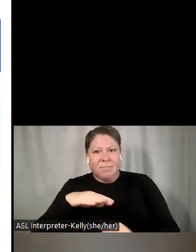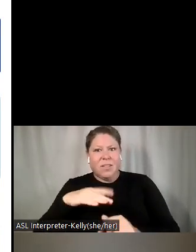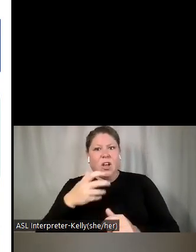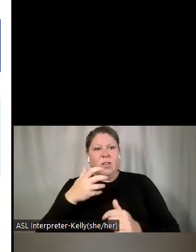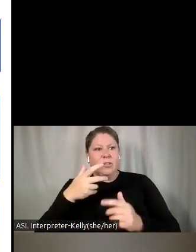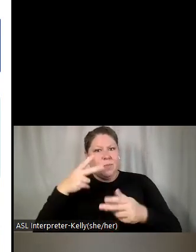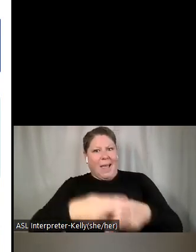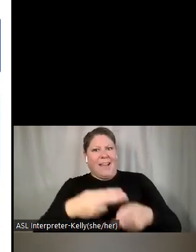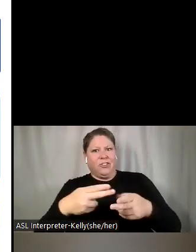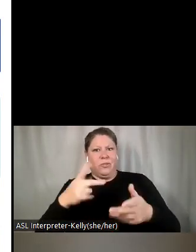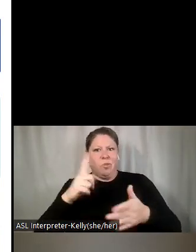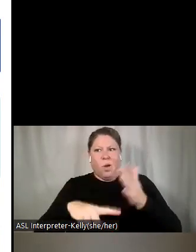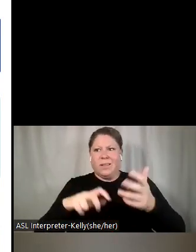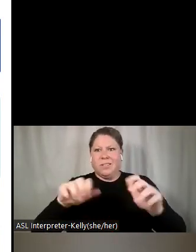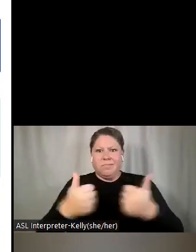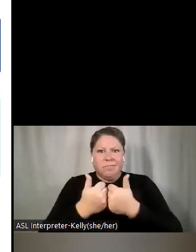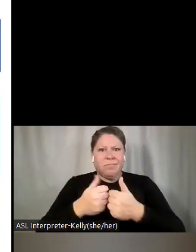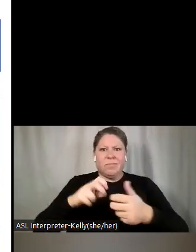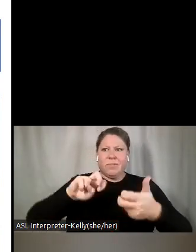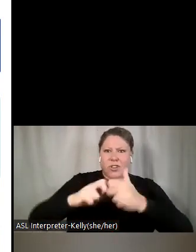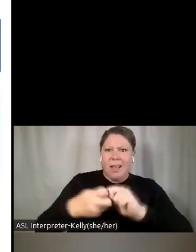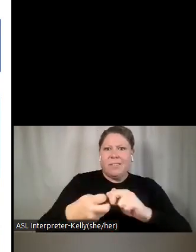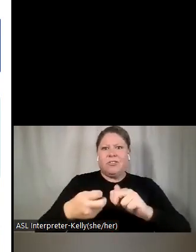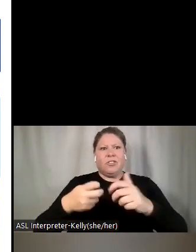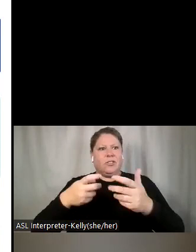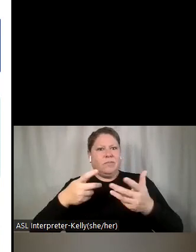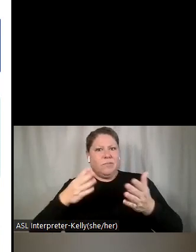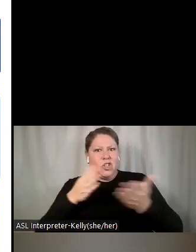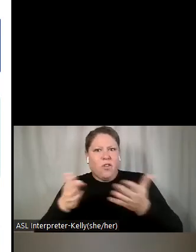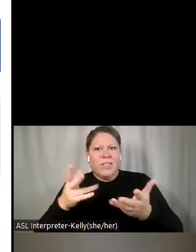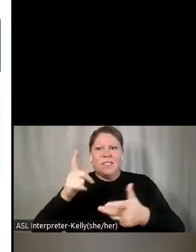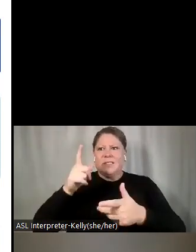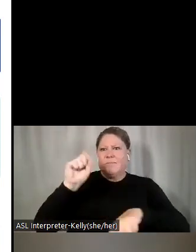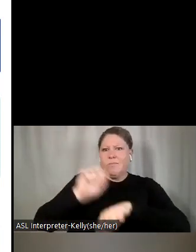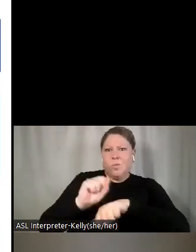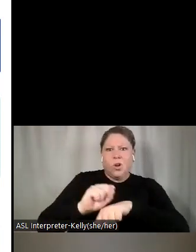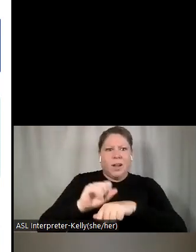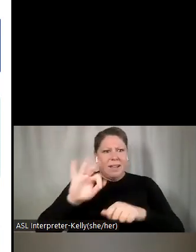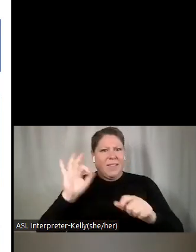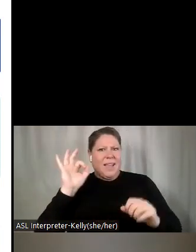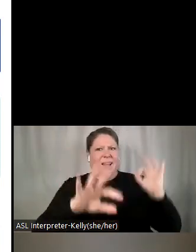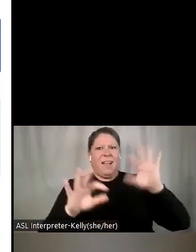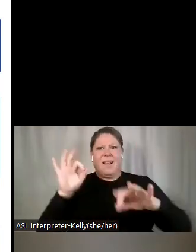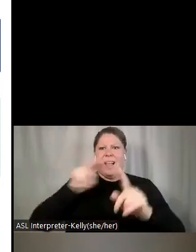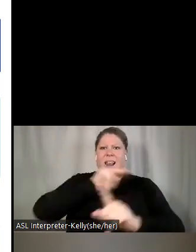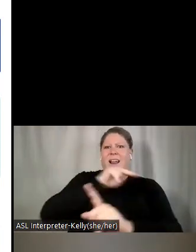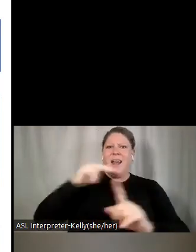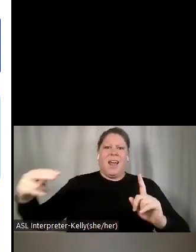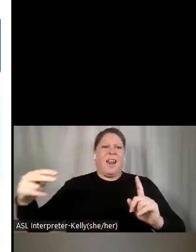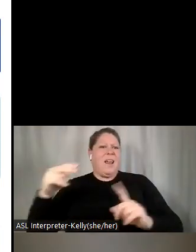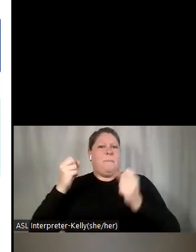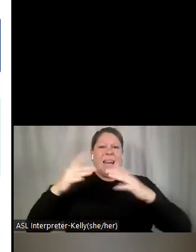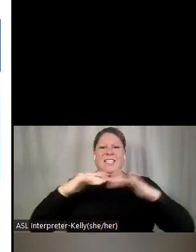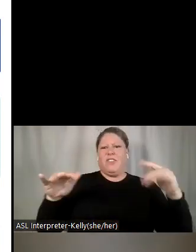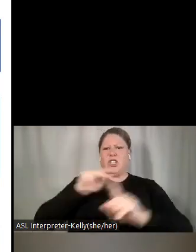within our processes, our services, and within our work as a public health department, then we'll be that much